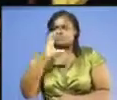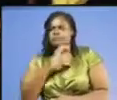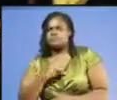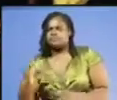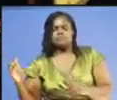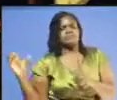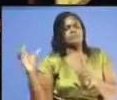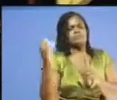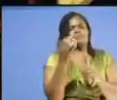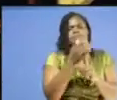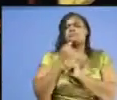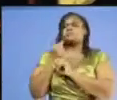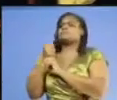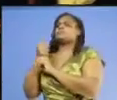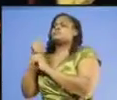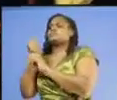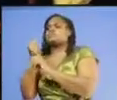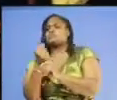of your faith,